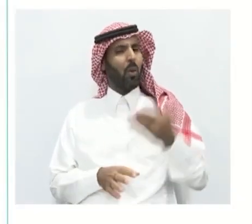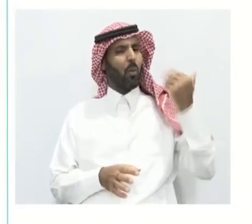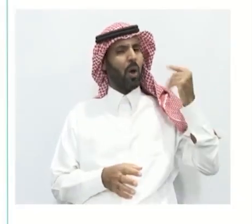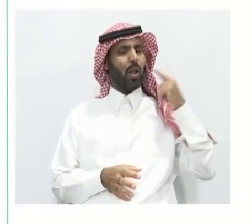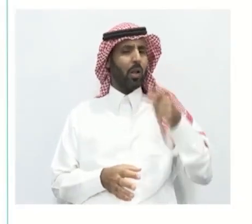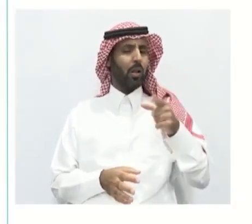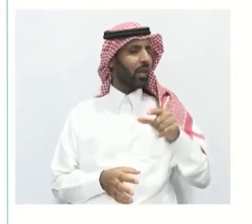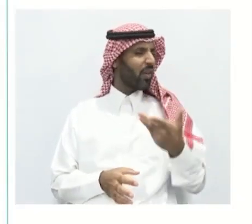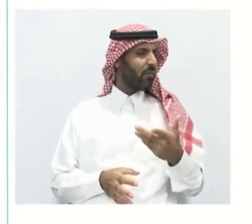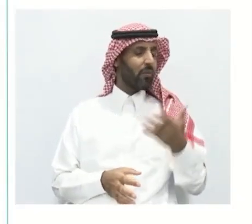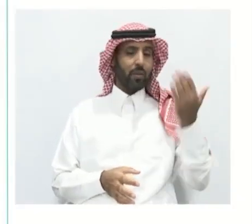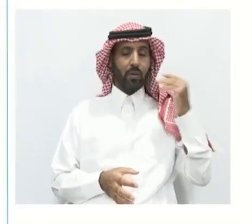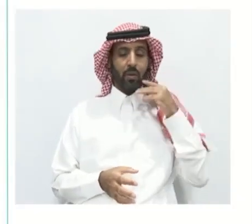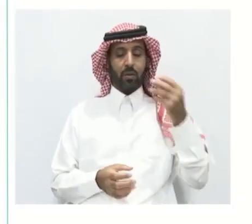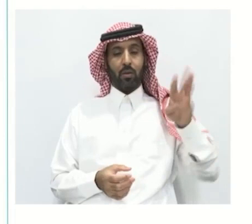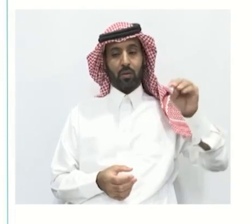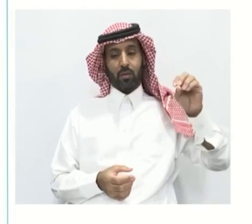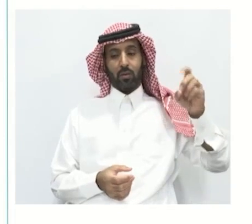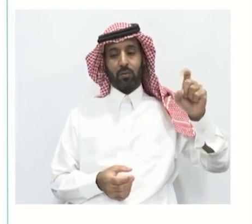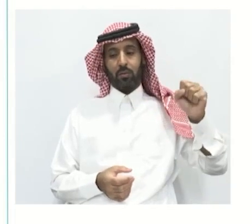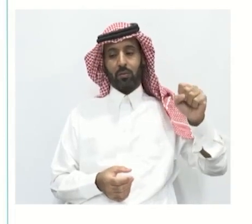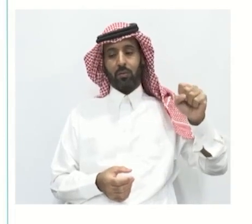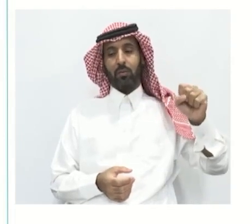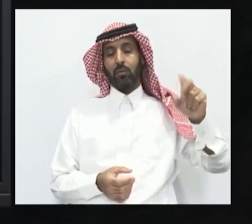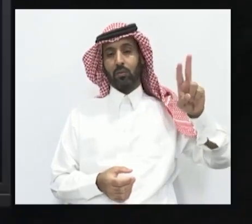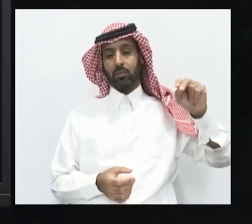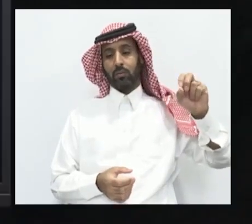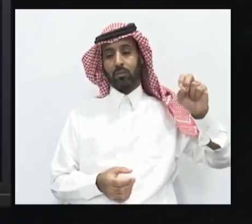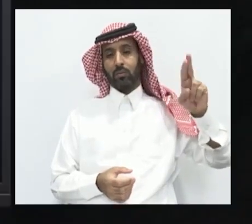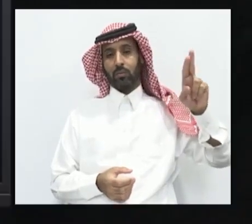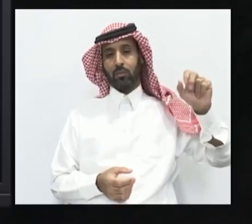you can't put would. You only use used to.